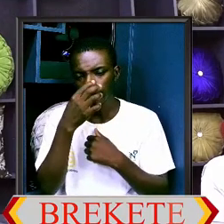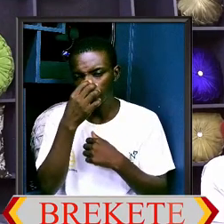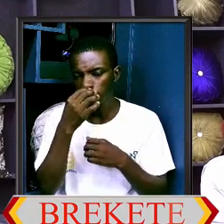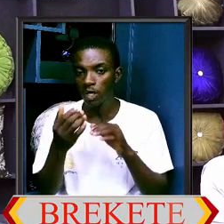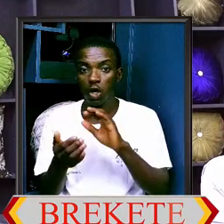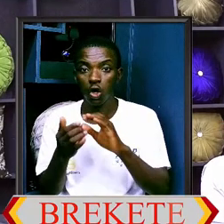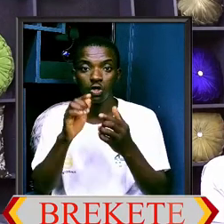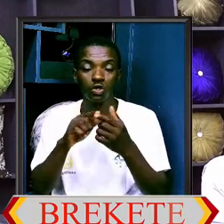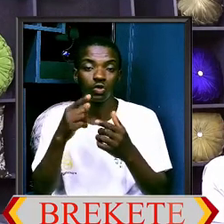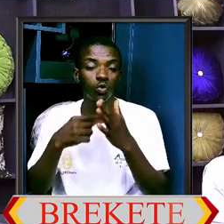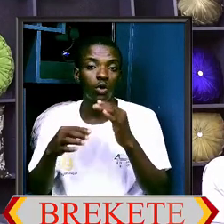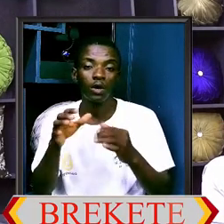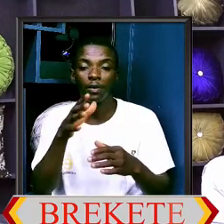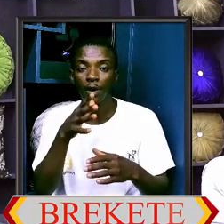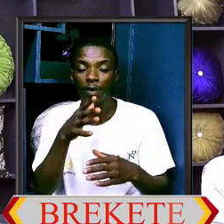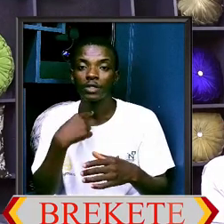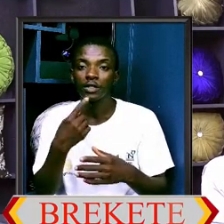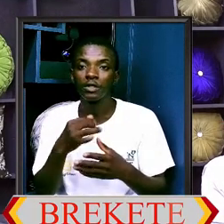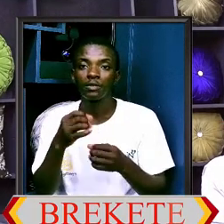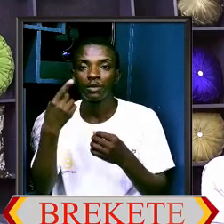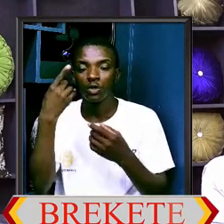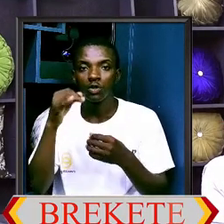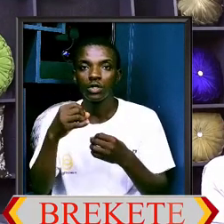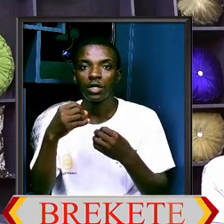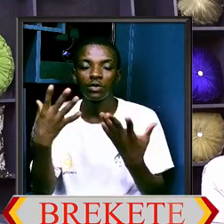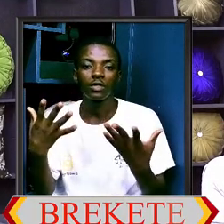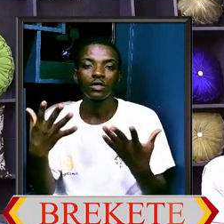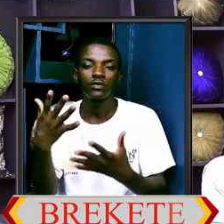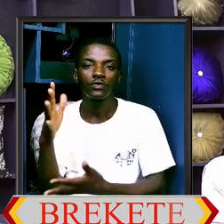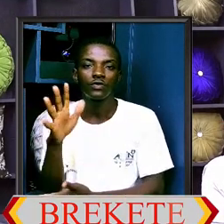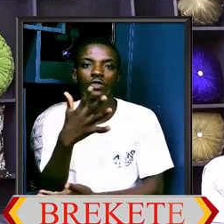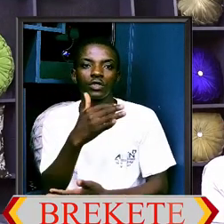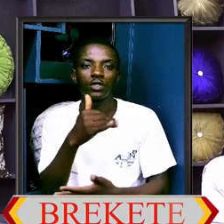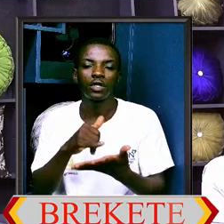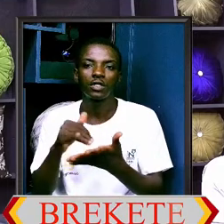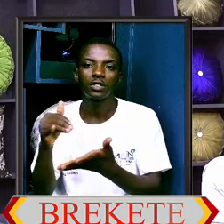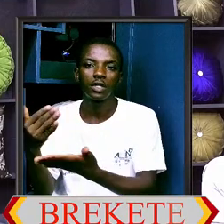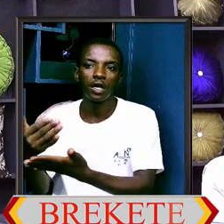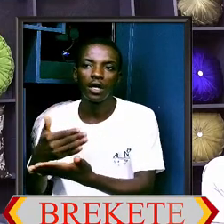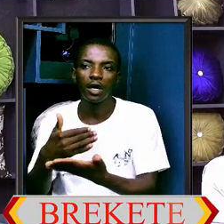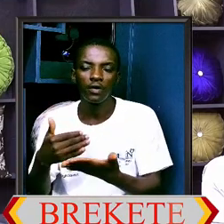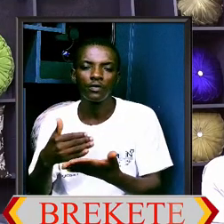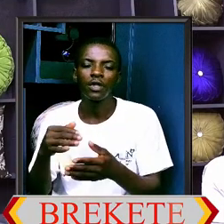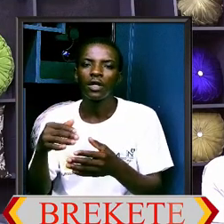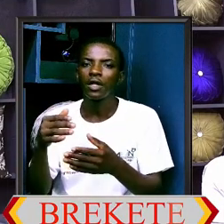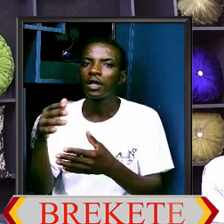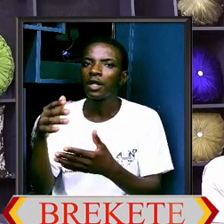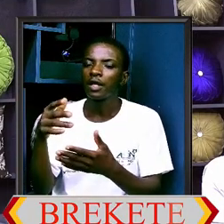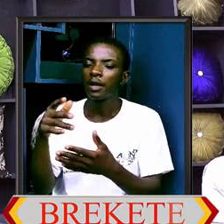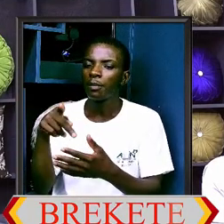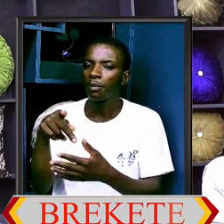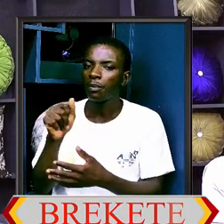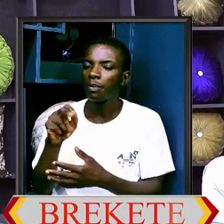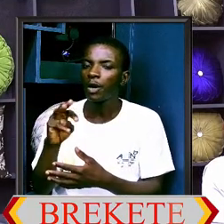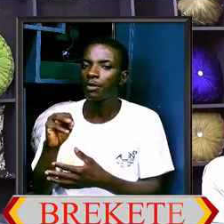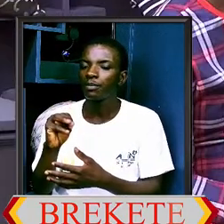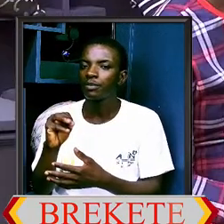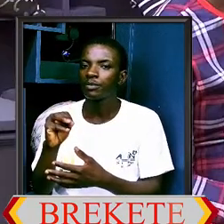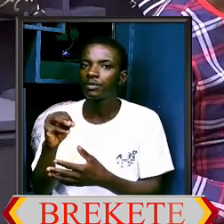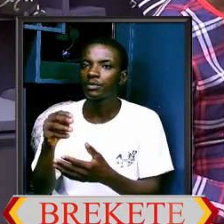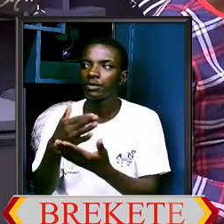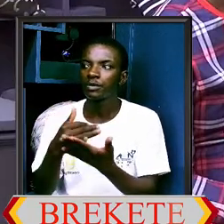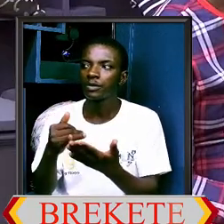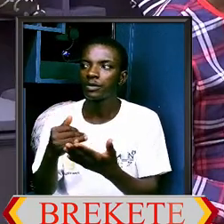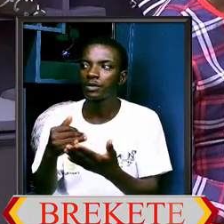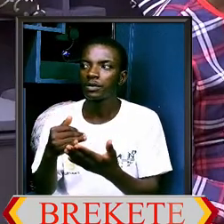So according to what my mom says, because she have a lot of palm trees too that she harvest and sell, the palm front, they are cheap,